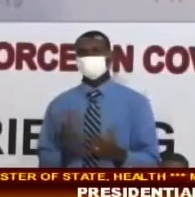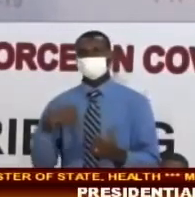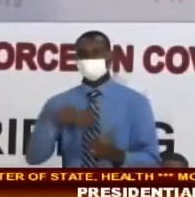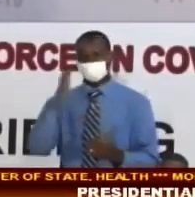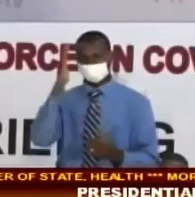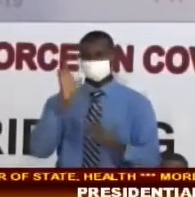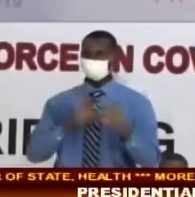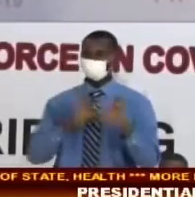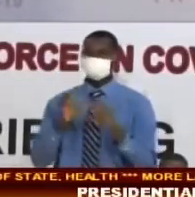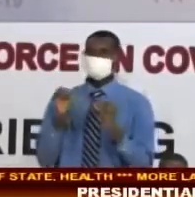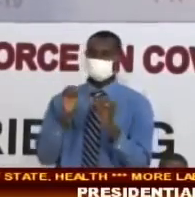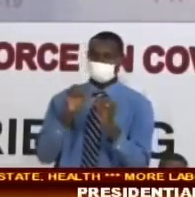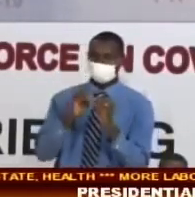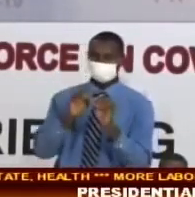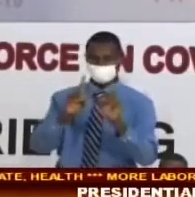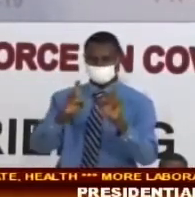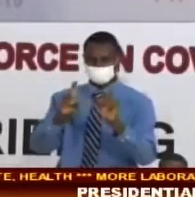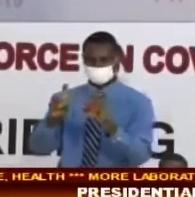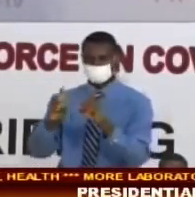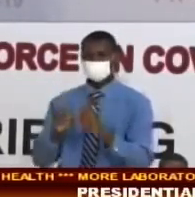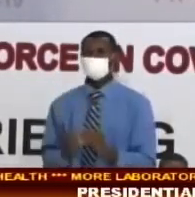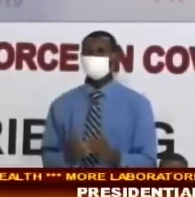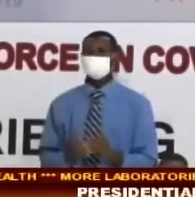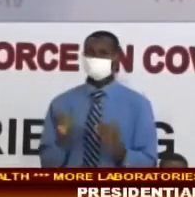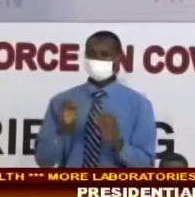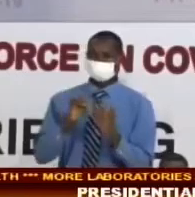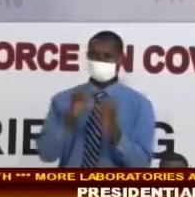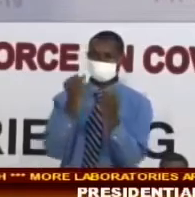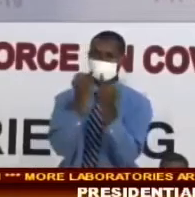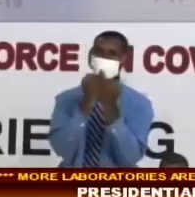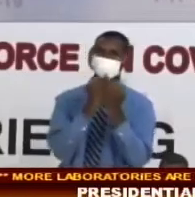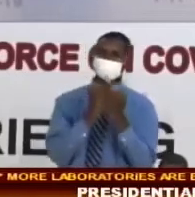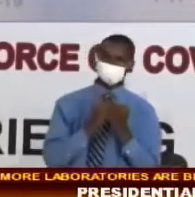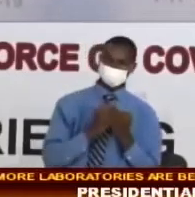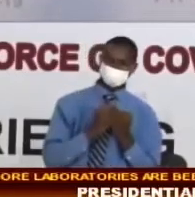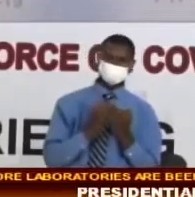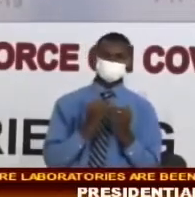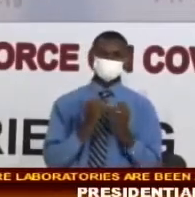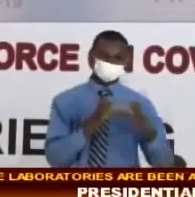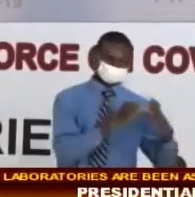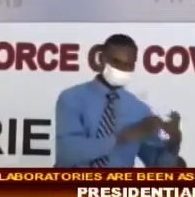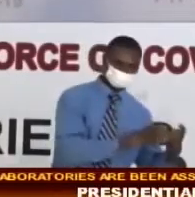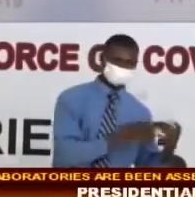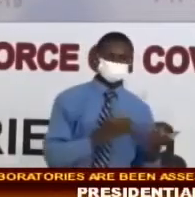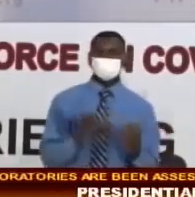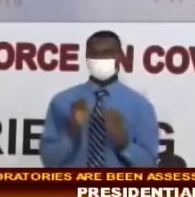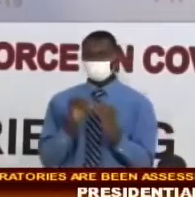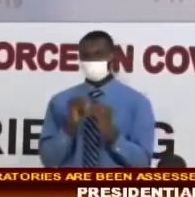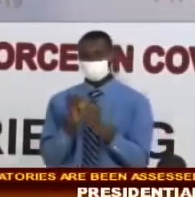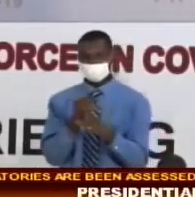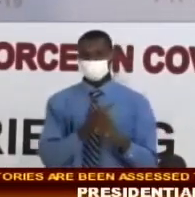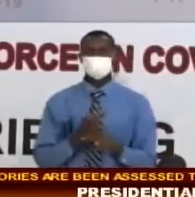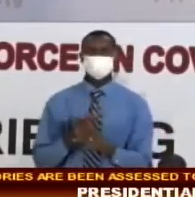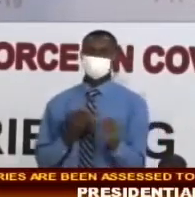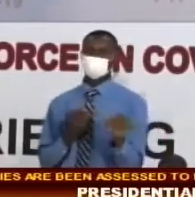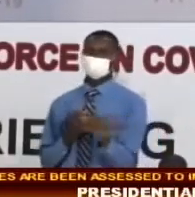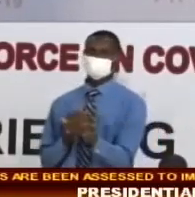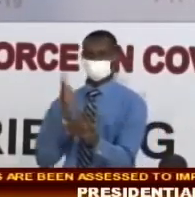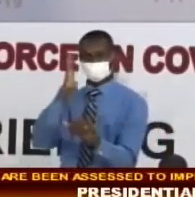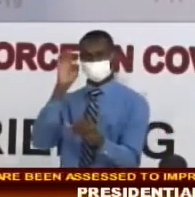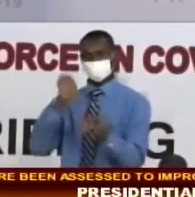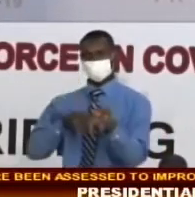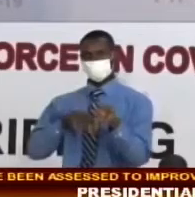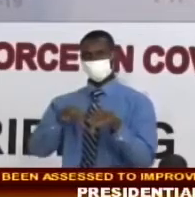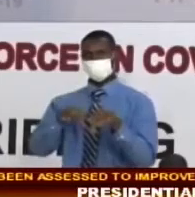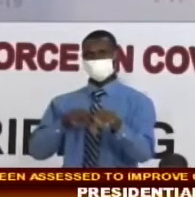do more testing, more isolation, and of course treatment where we need to as well.